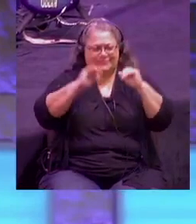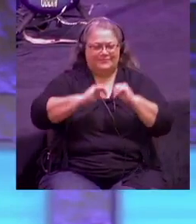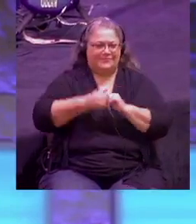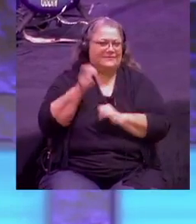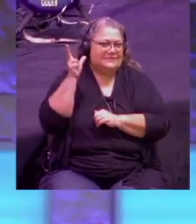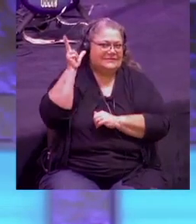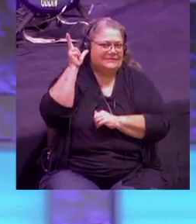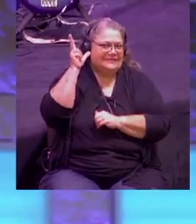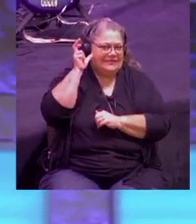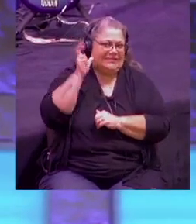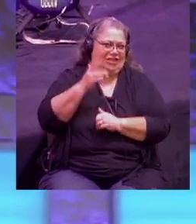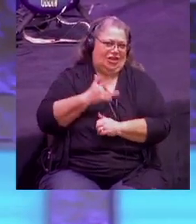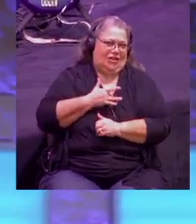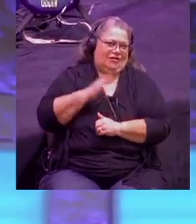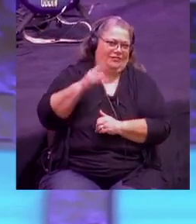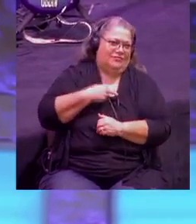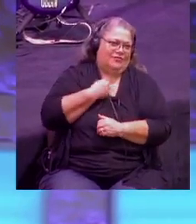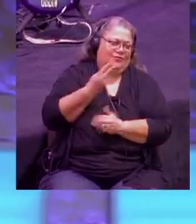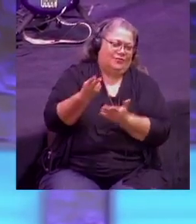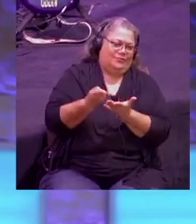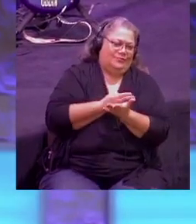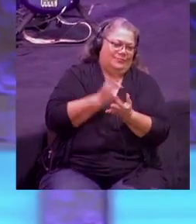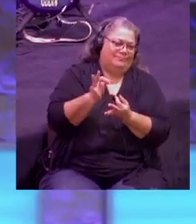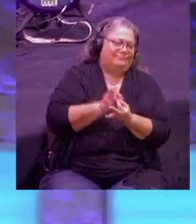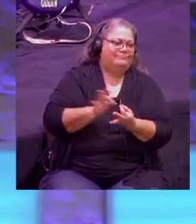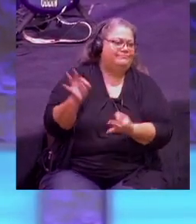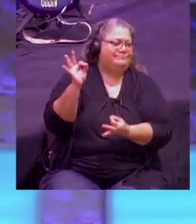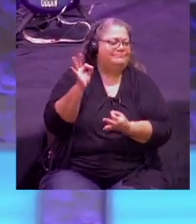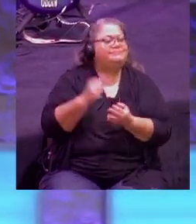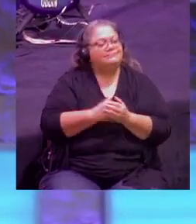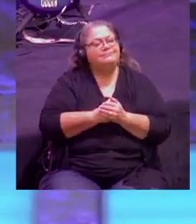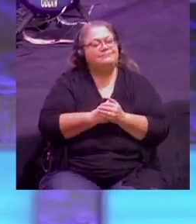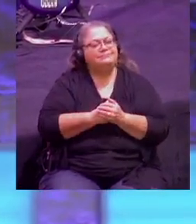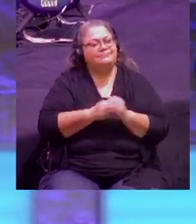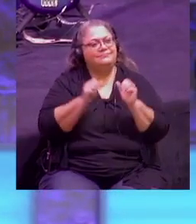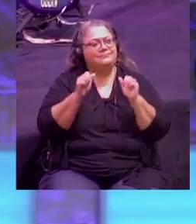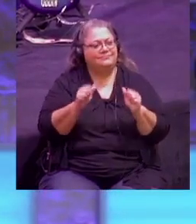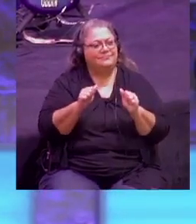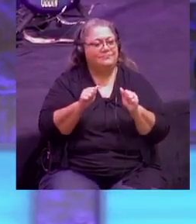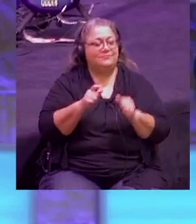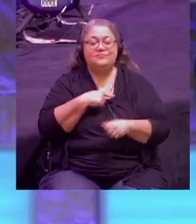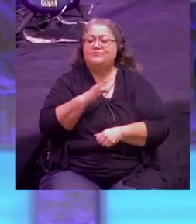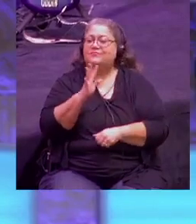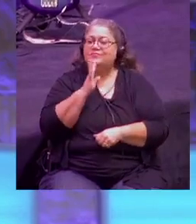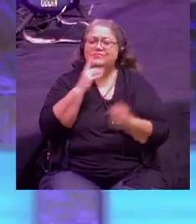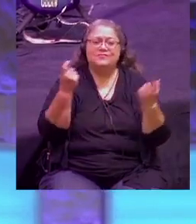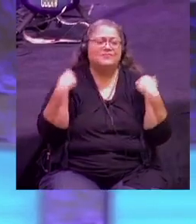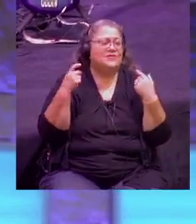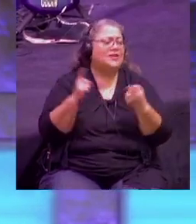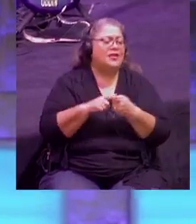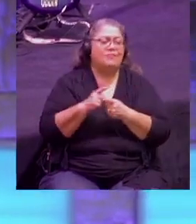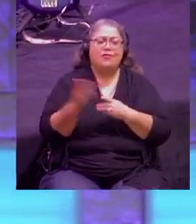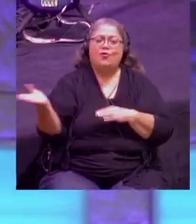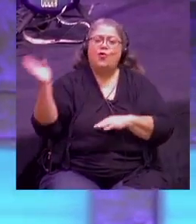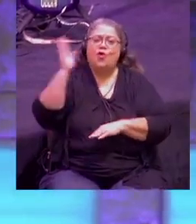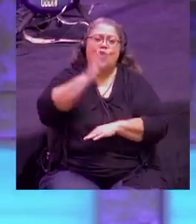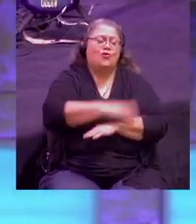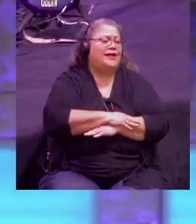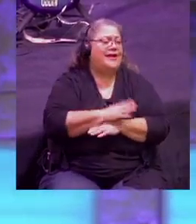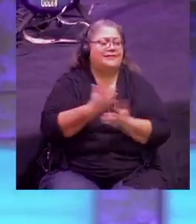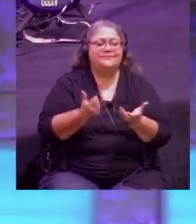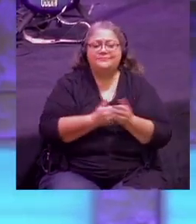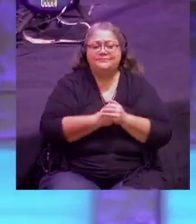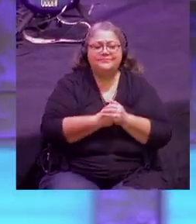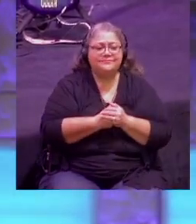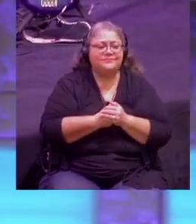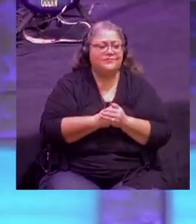the voice of the Holy Spirit. You can speak to me in Spanish all day long, and you can have a